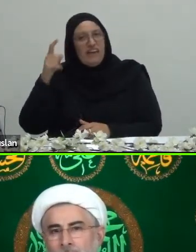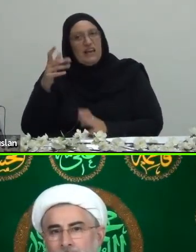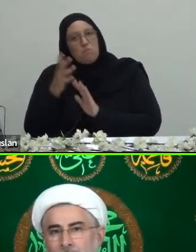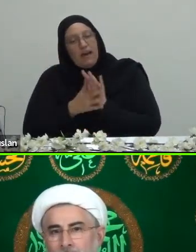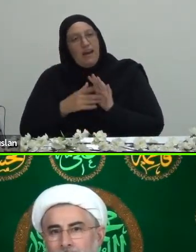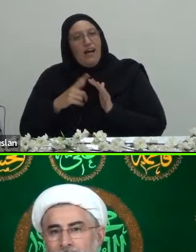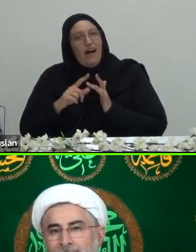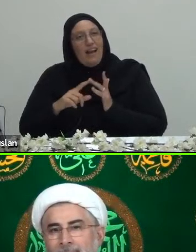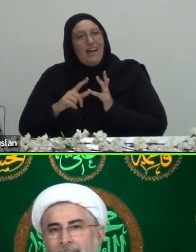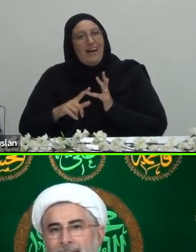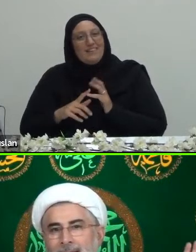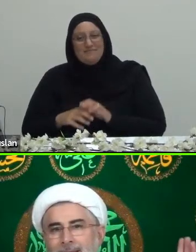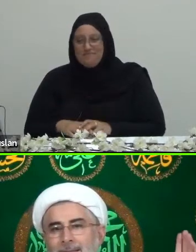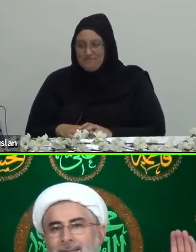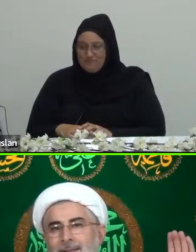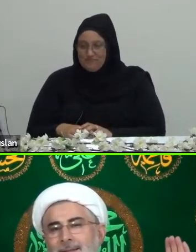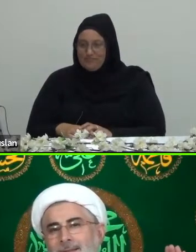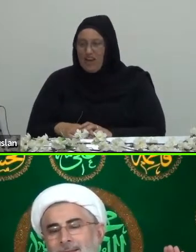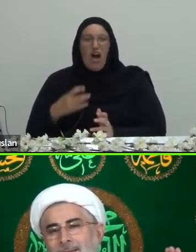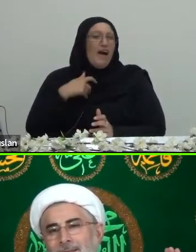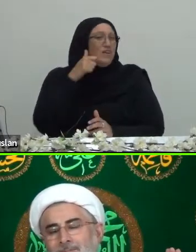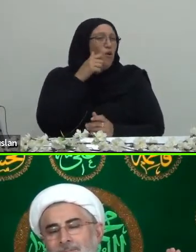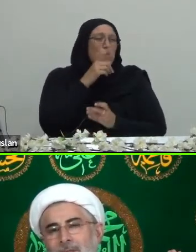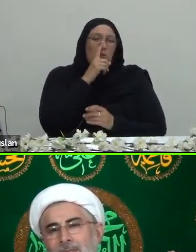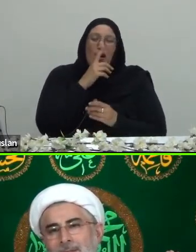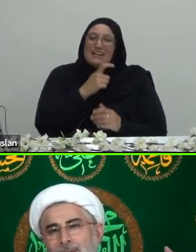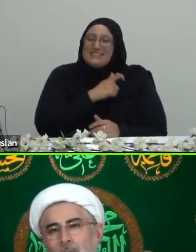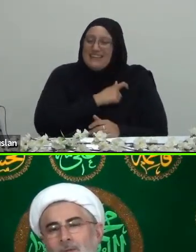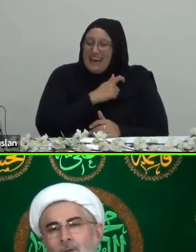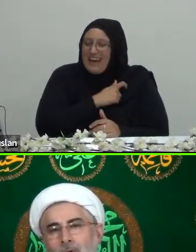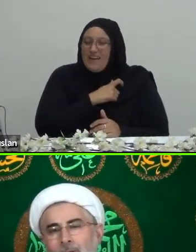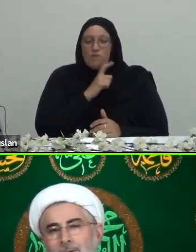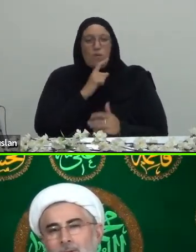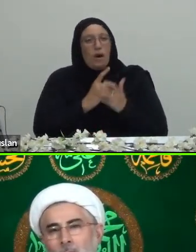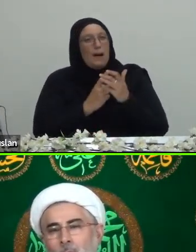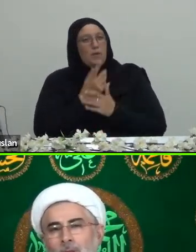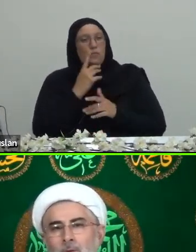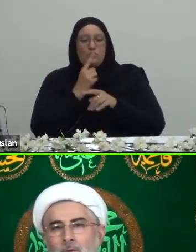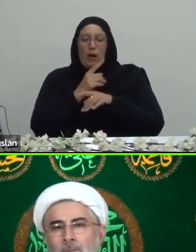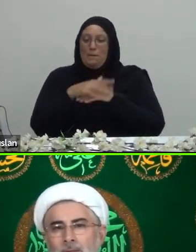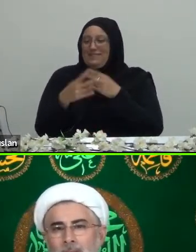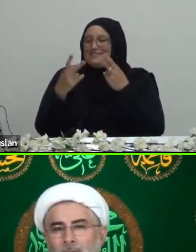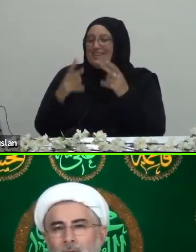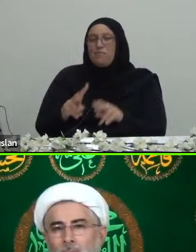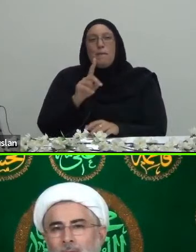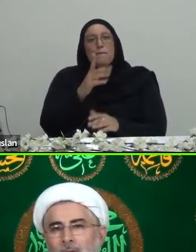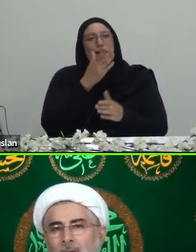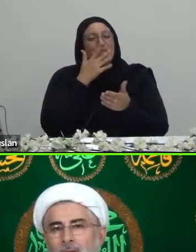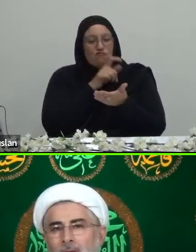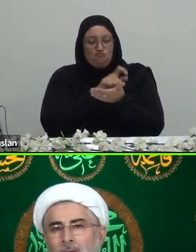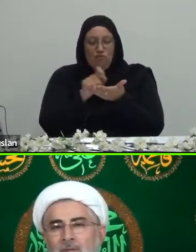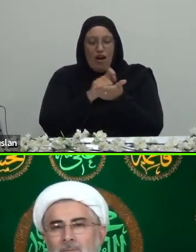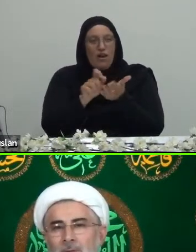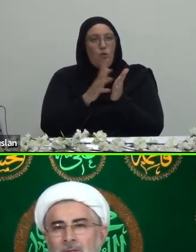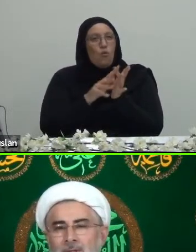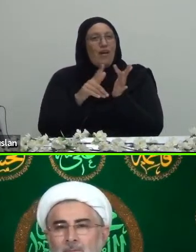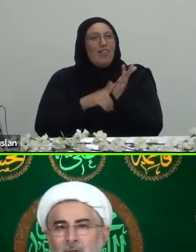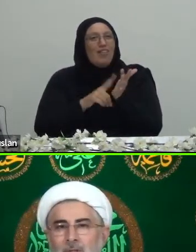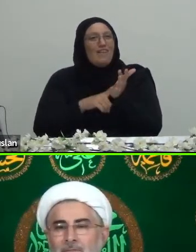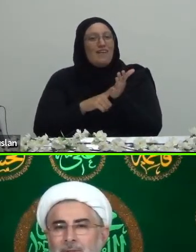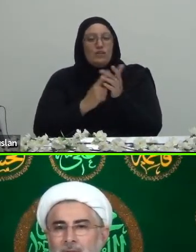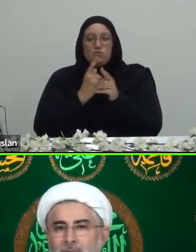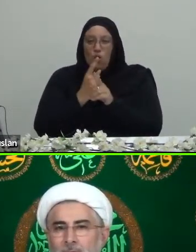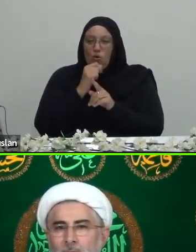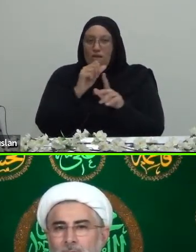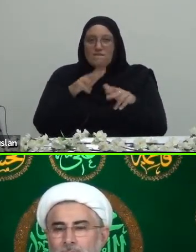nothing to be scared of. And again, please, when you are writing your will, you speak about your will, family members